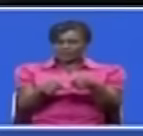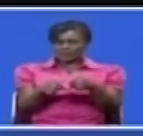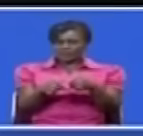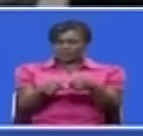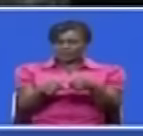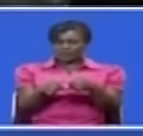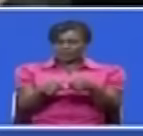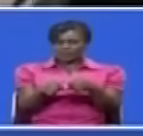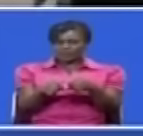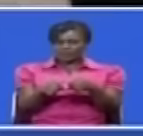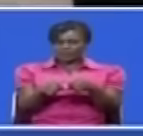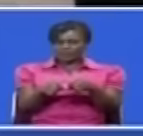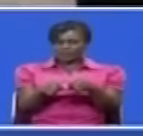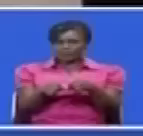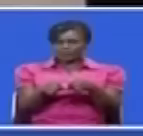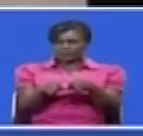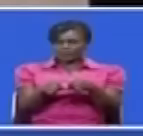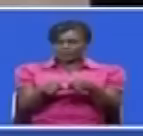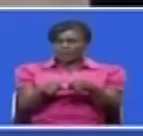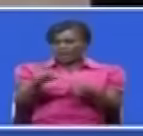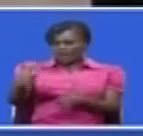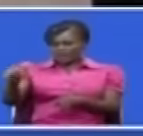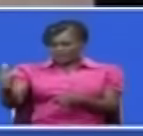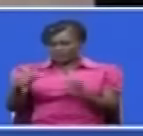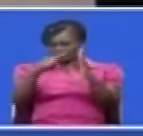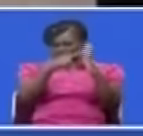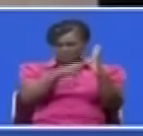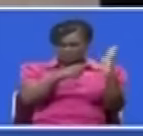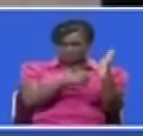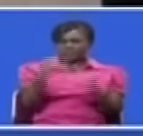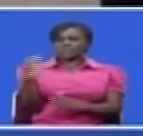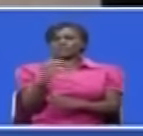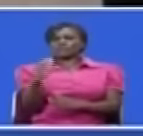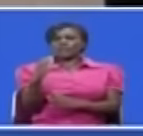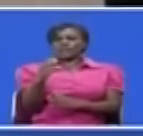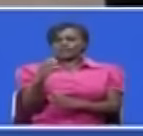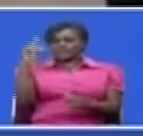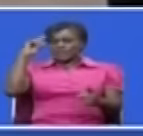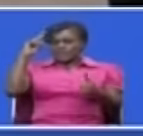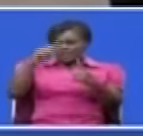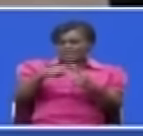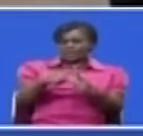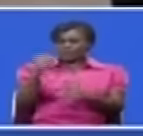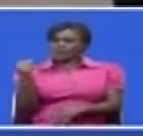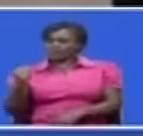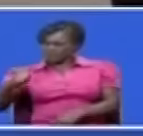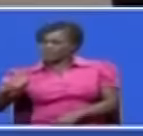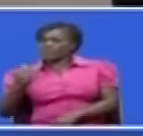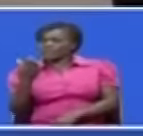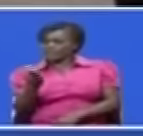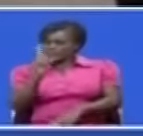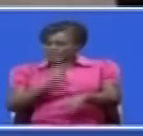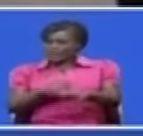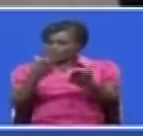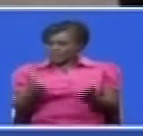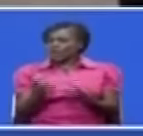of air force strikes on livestock and other civilian targets. Is it time